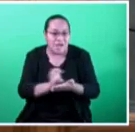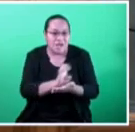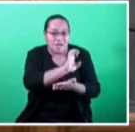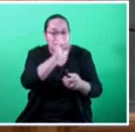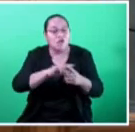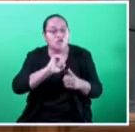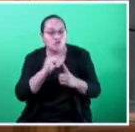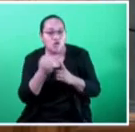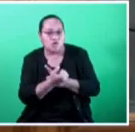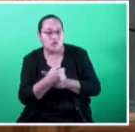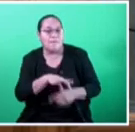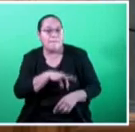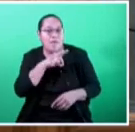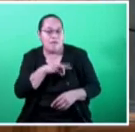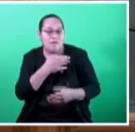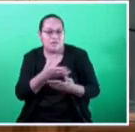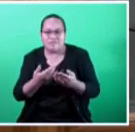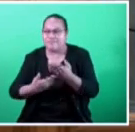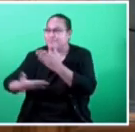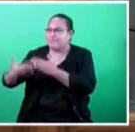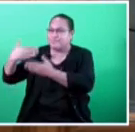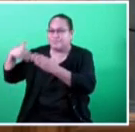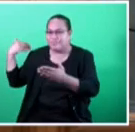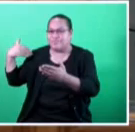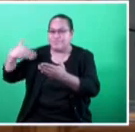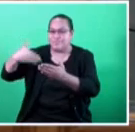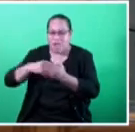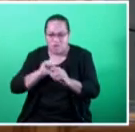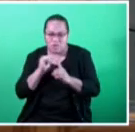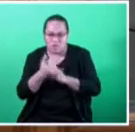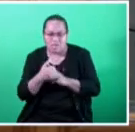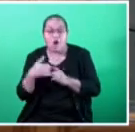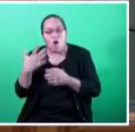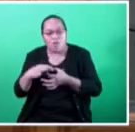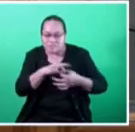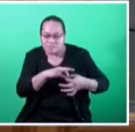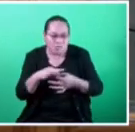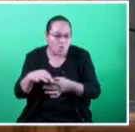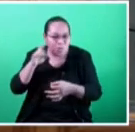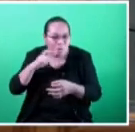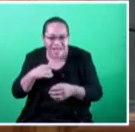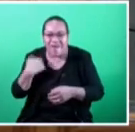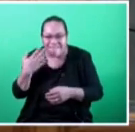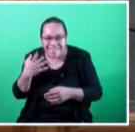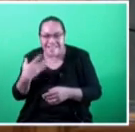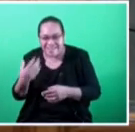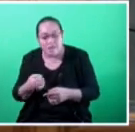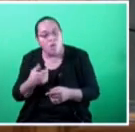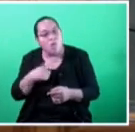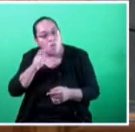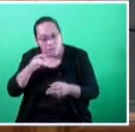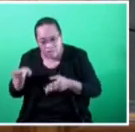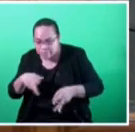social and environmental benefit. For centuries, our society has interacted with waterways. They are an integral part